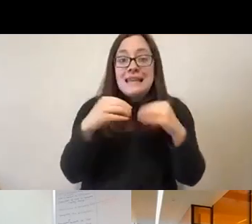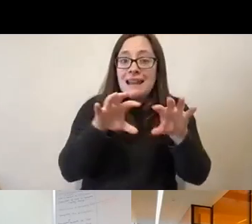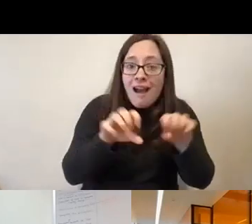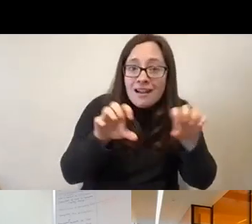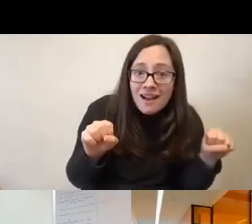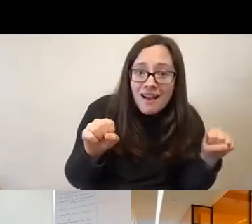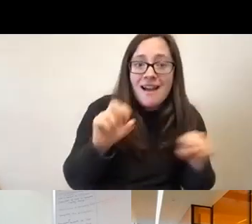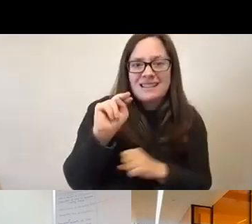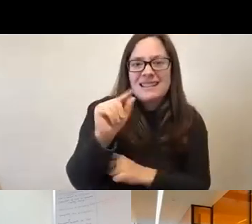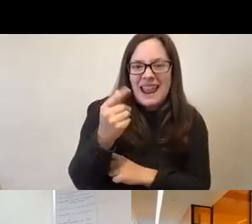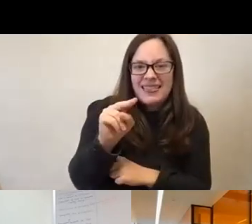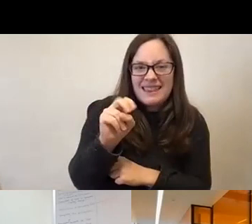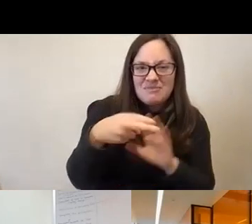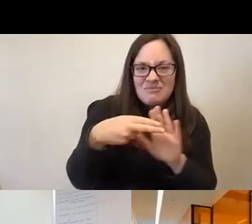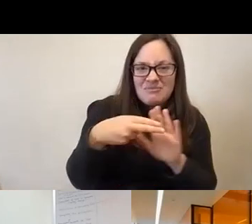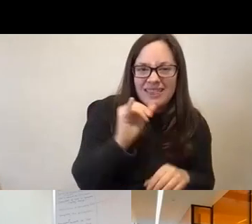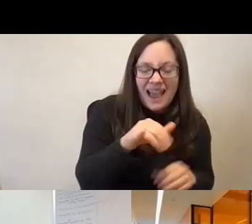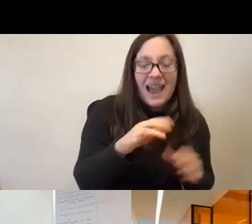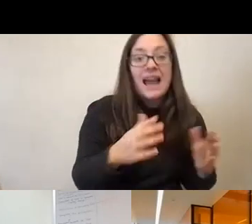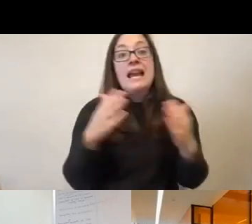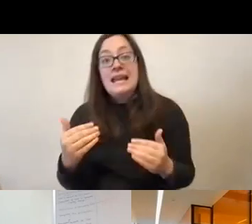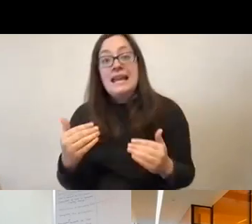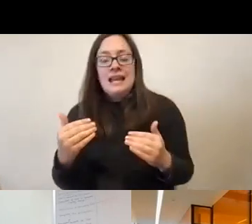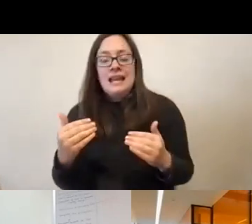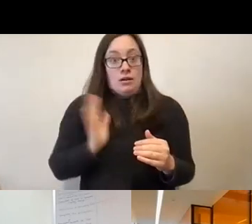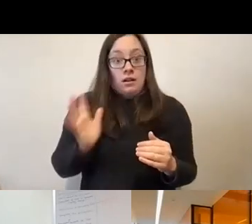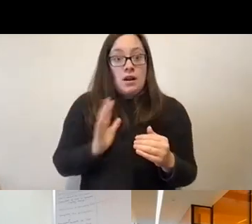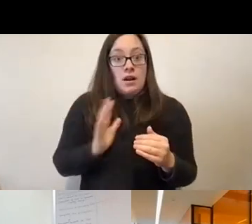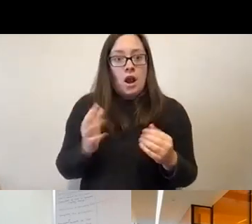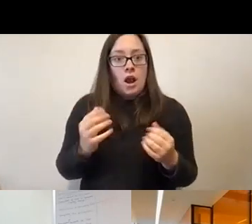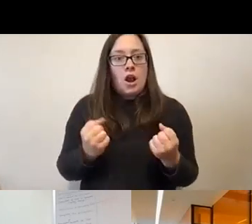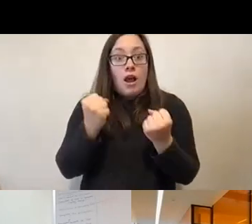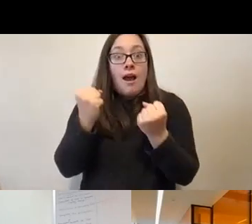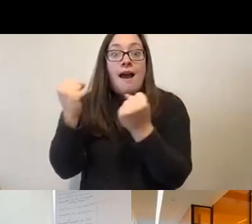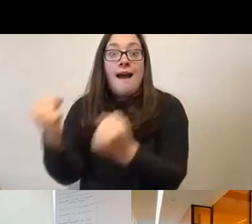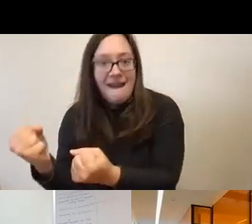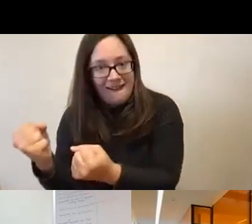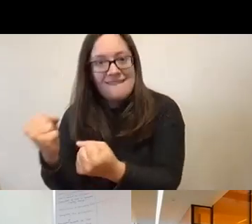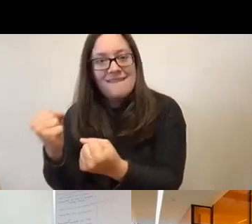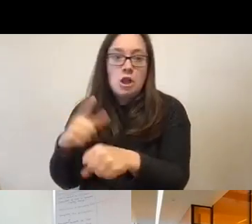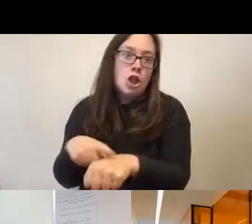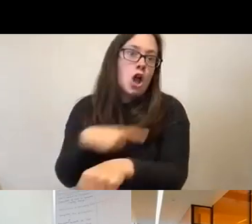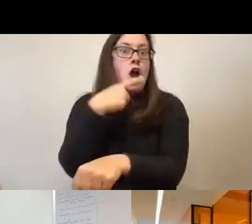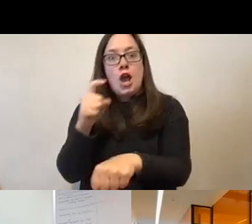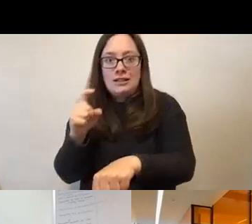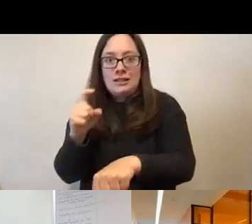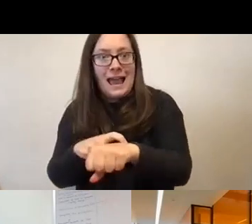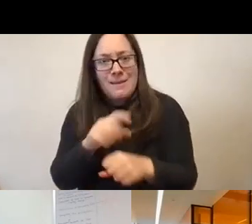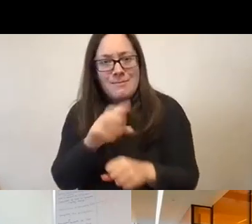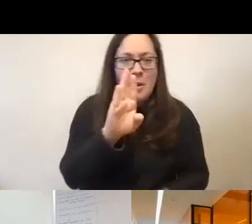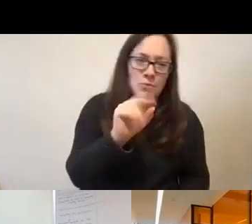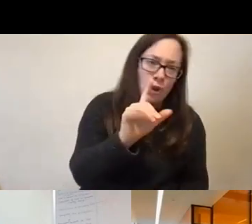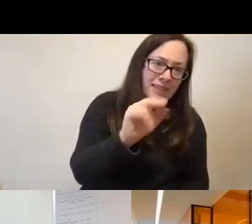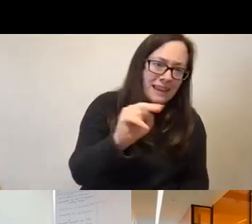Long Island. I now know a long car ride to be more than 6 hours. And I think from Brooklyn to Long Island, depending on where you're